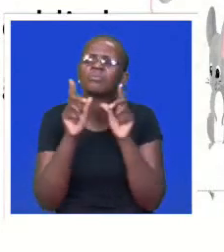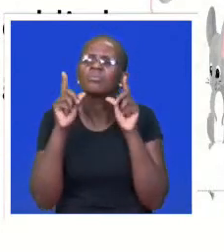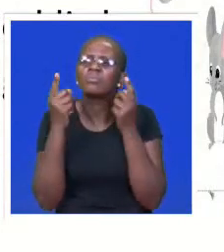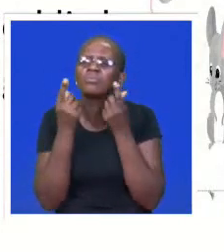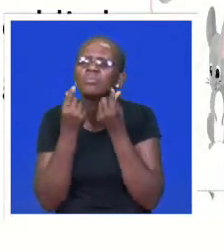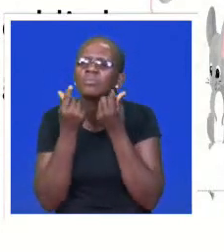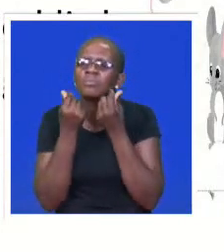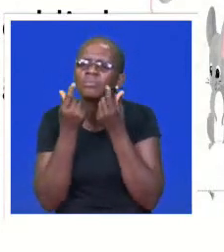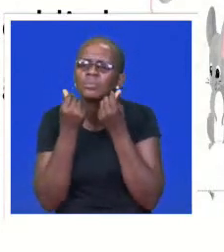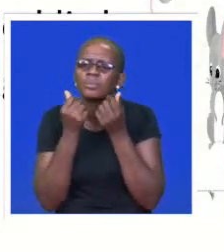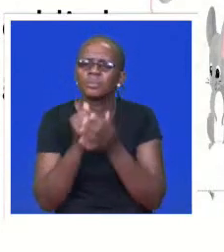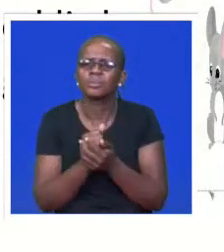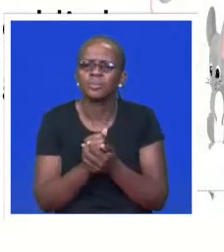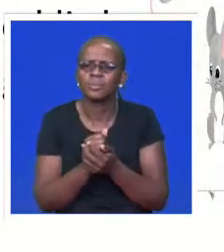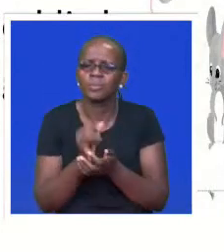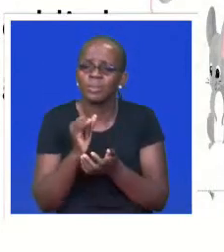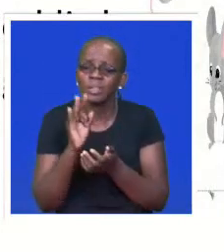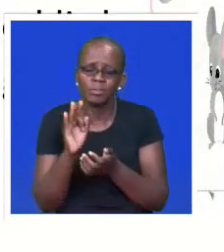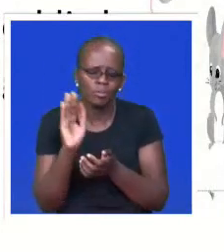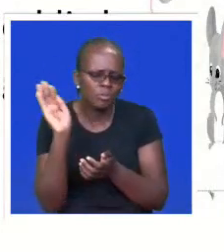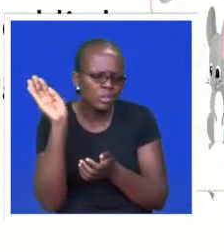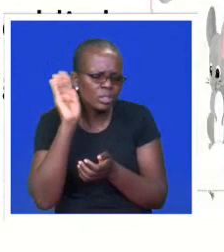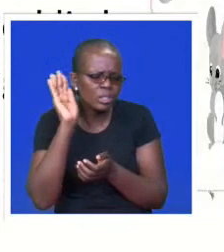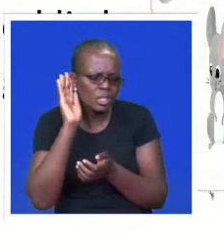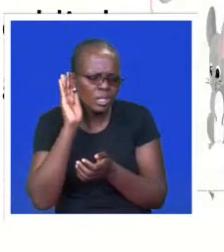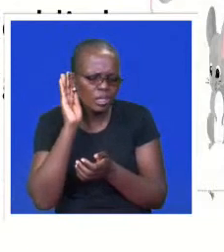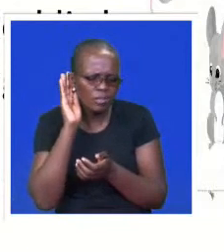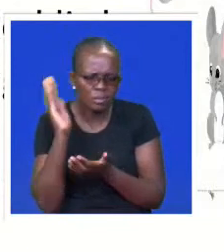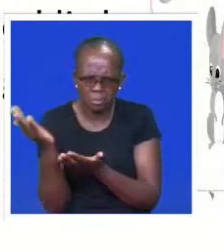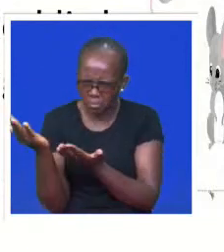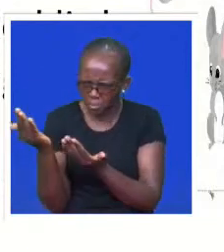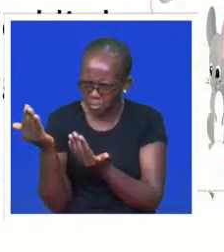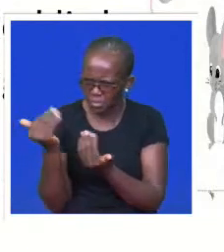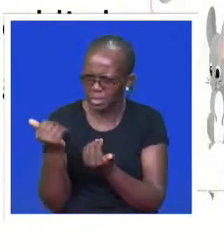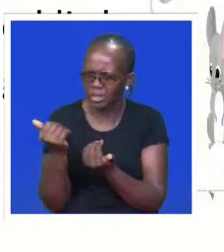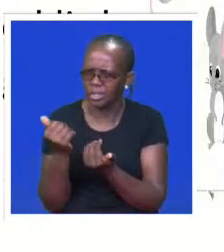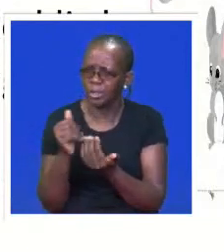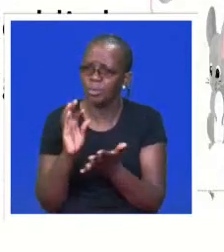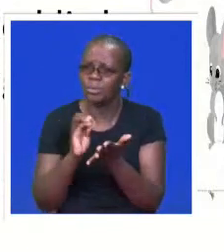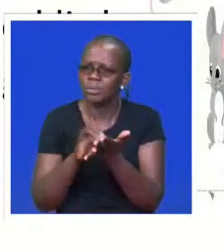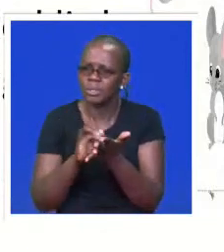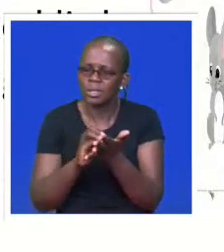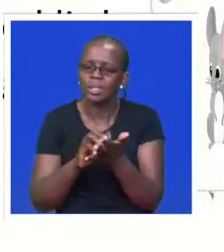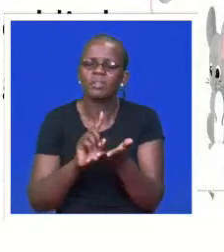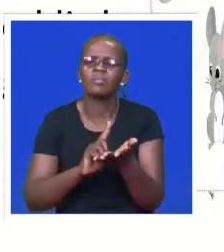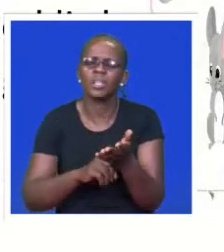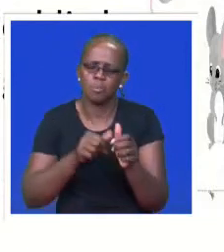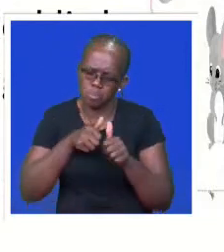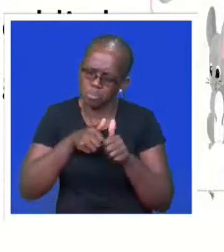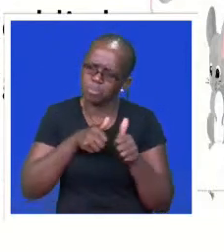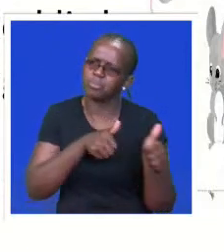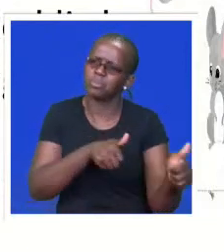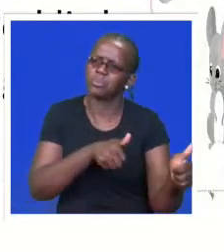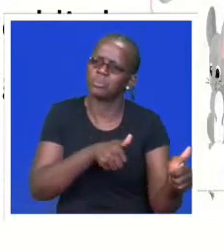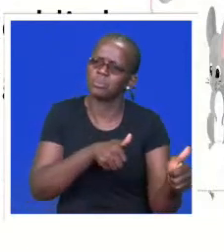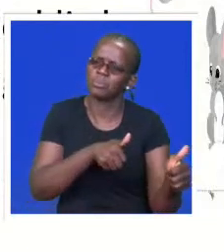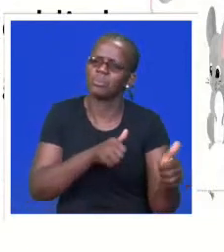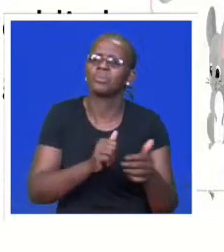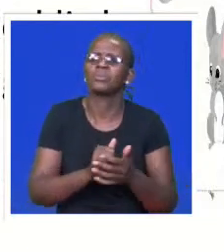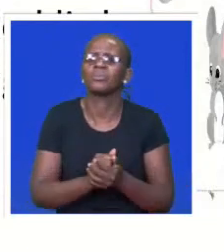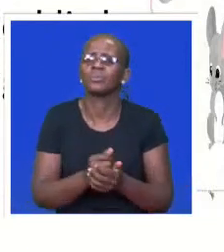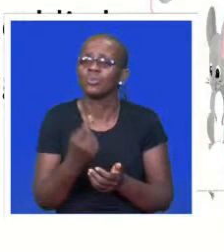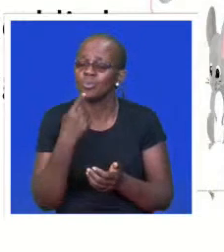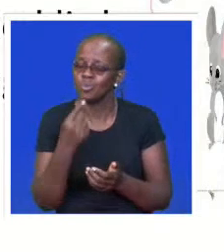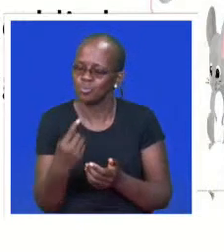If only we could hear him coming, we would have time to run away, said Little